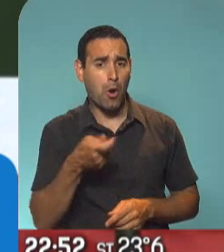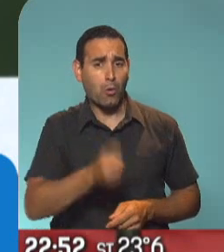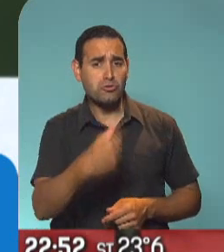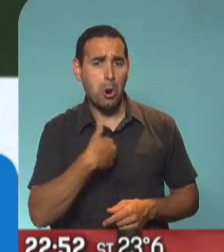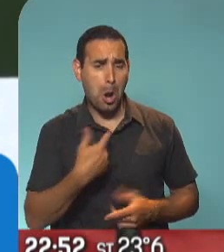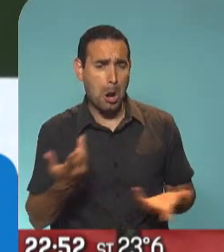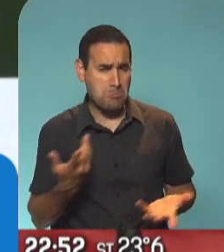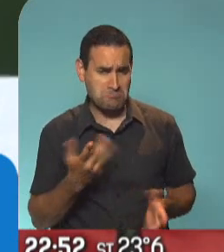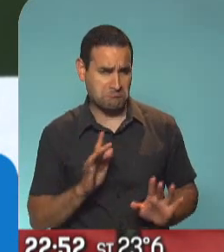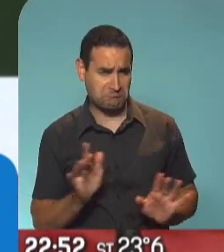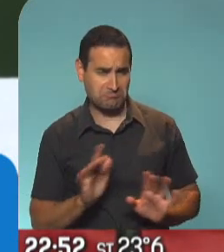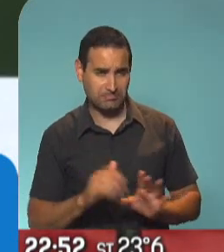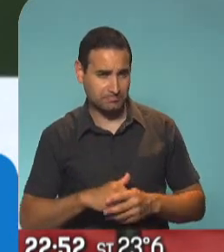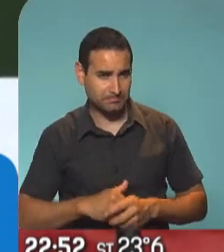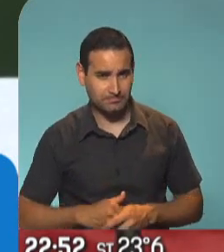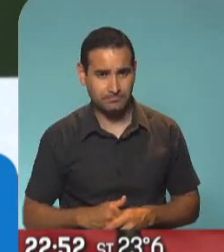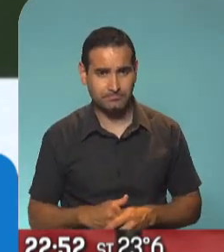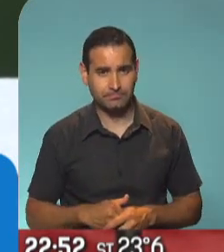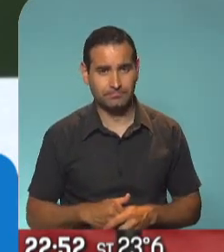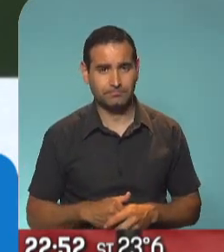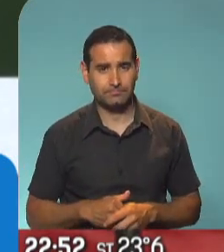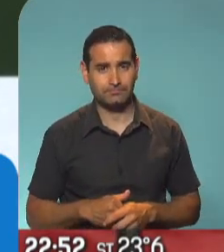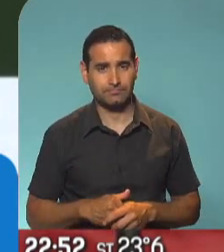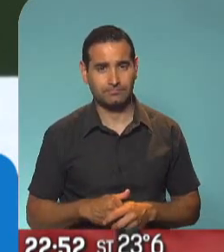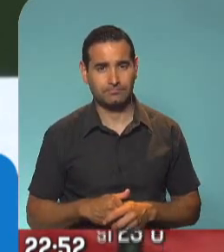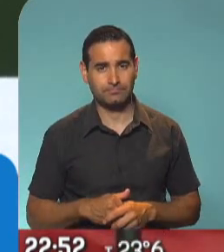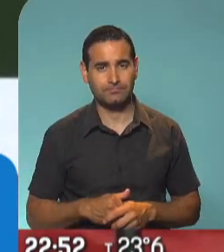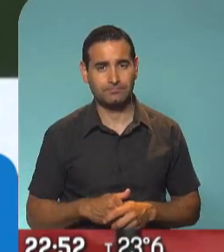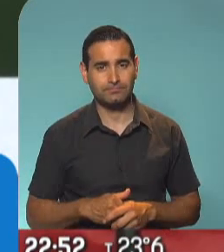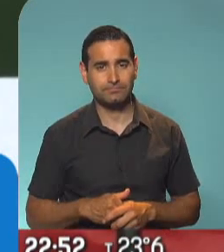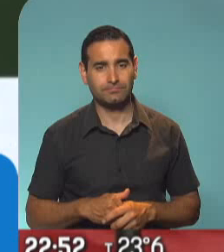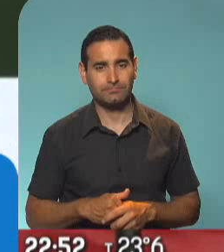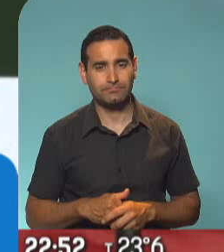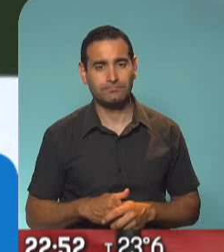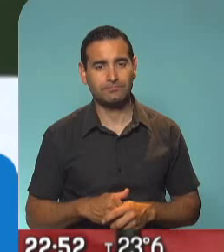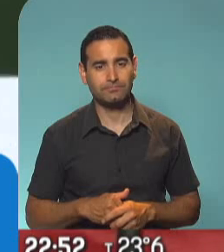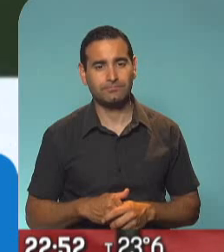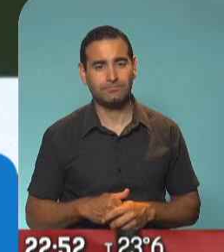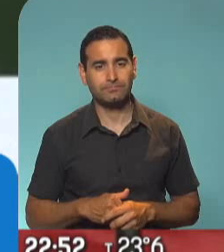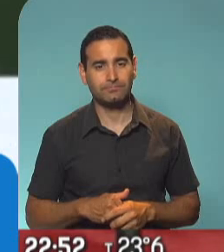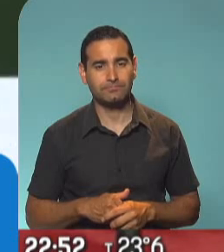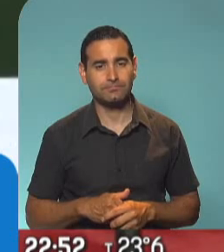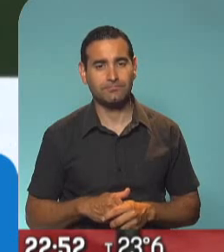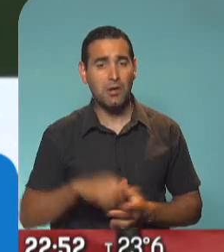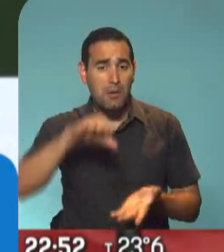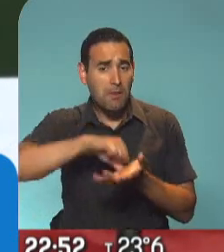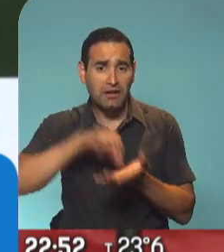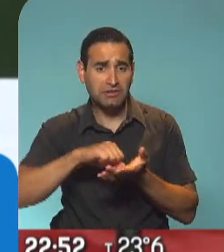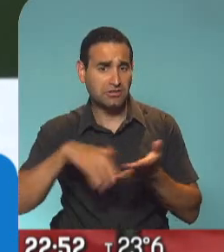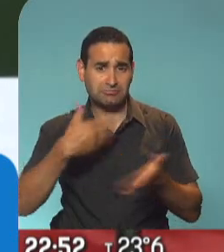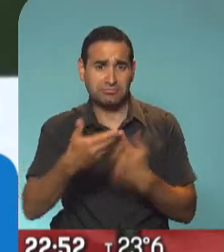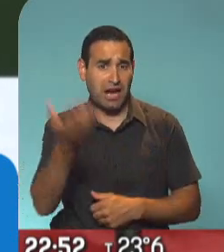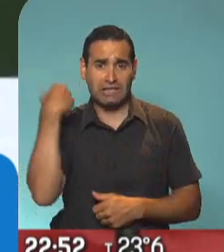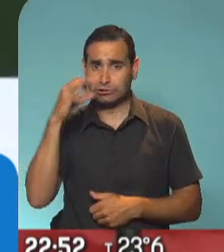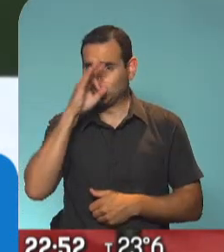By the way, it doesn't really feel like we're being impeached, do you? The country is doing better